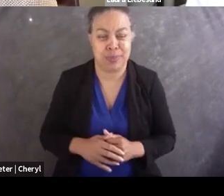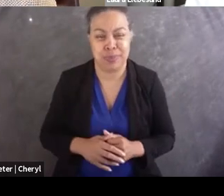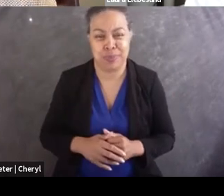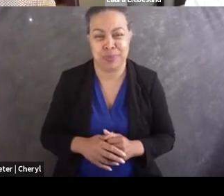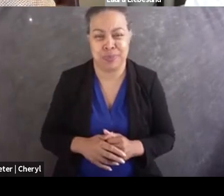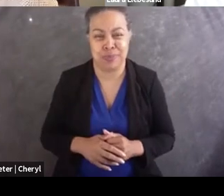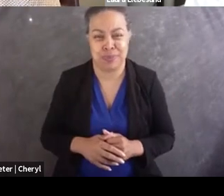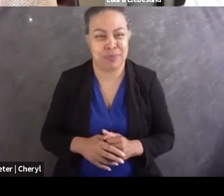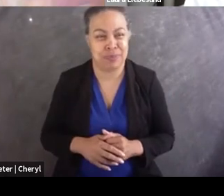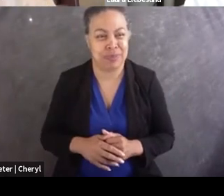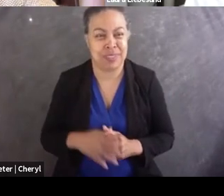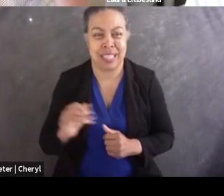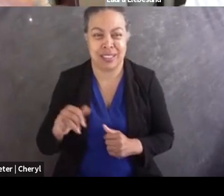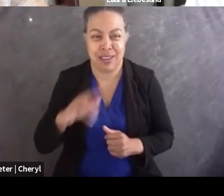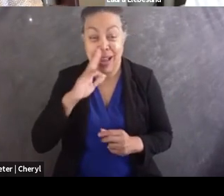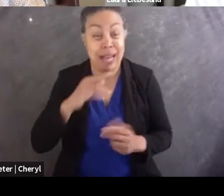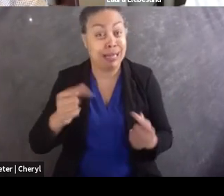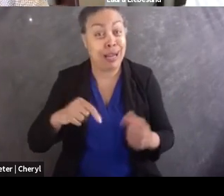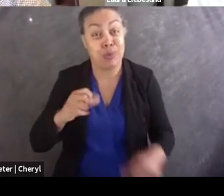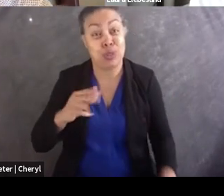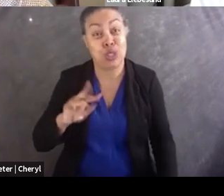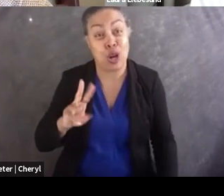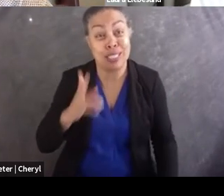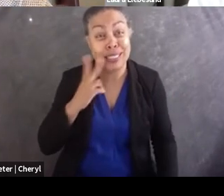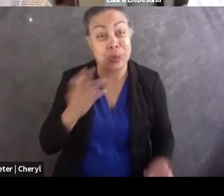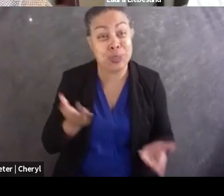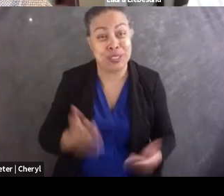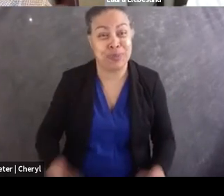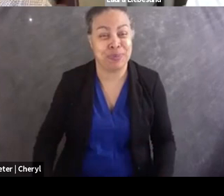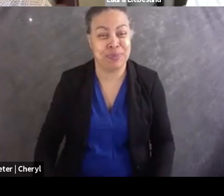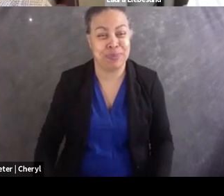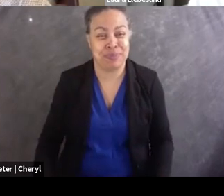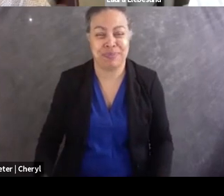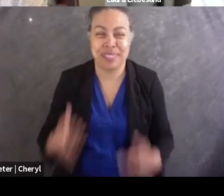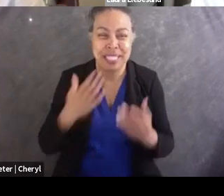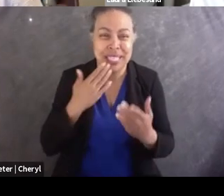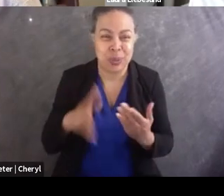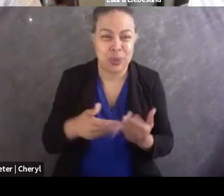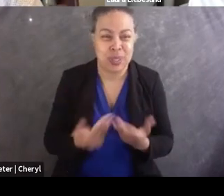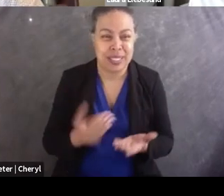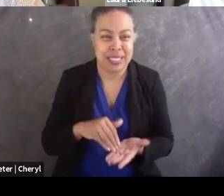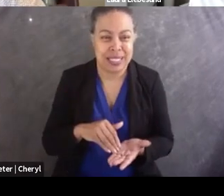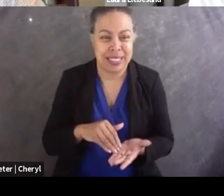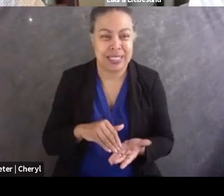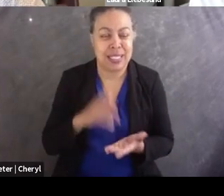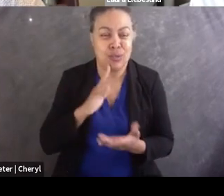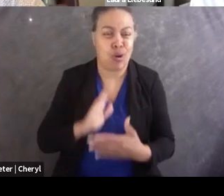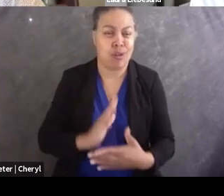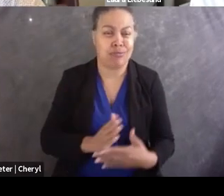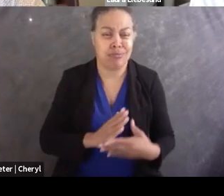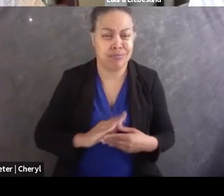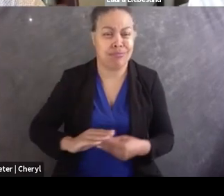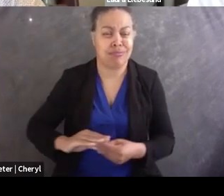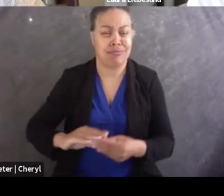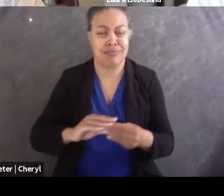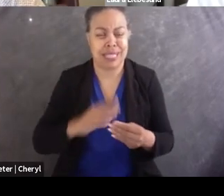way. And come to Shaw. We'll see you in Shaw. Great. Well, thank you all again, you know, for sharing these great stories,